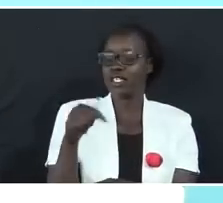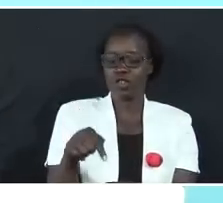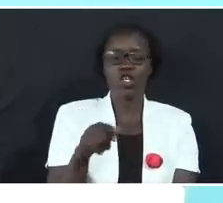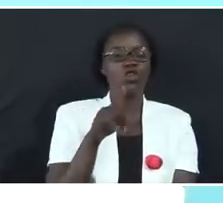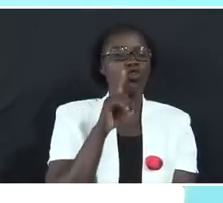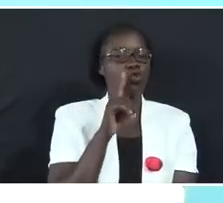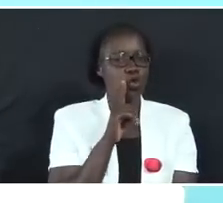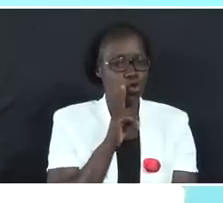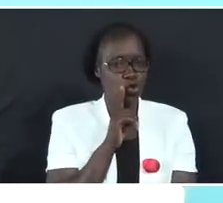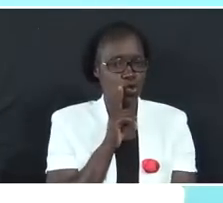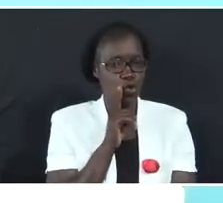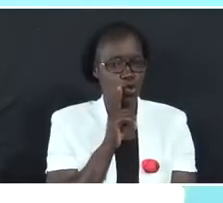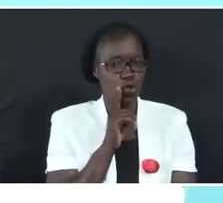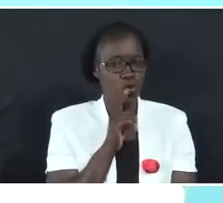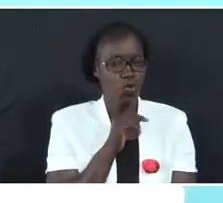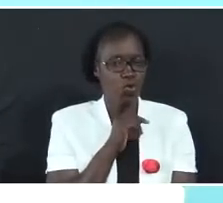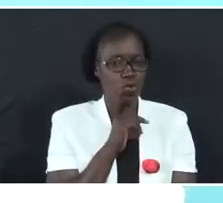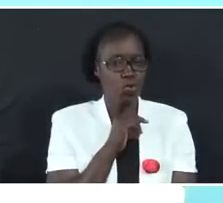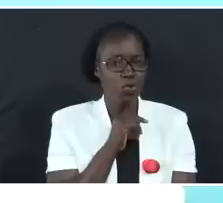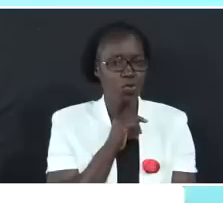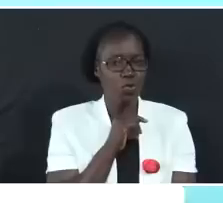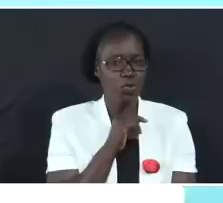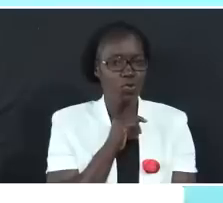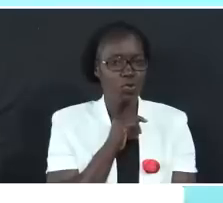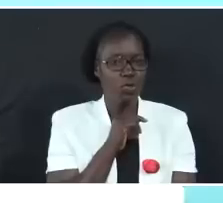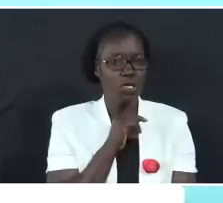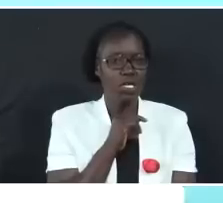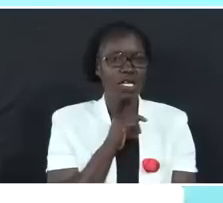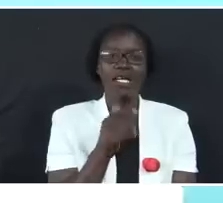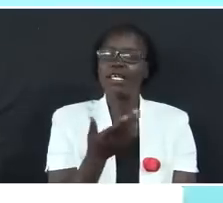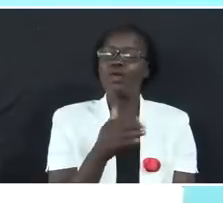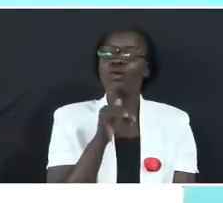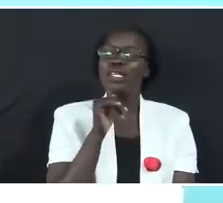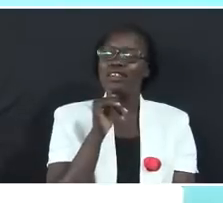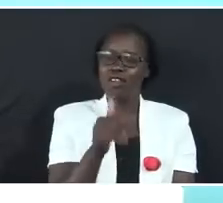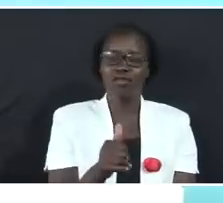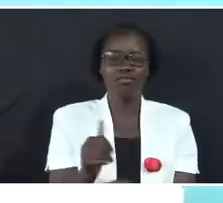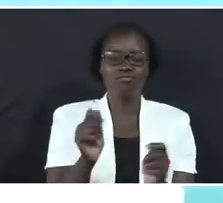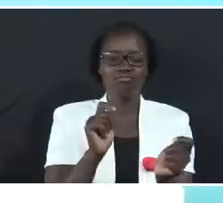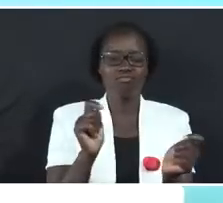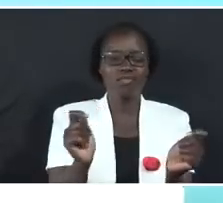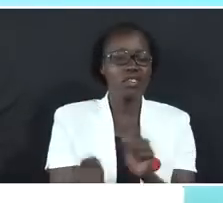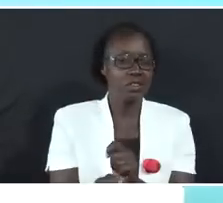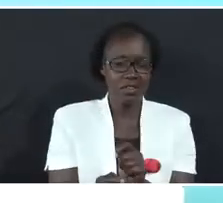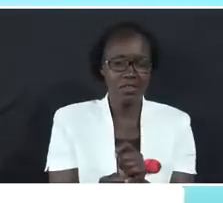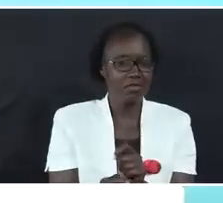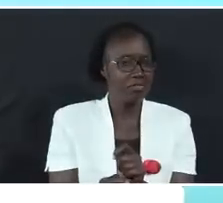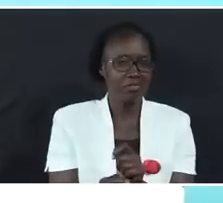today, and forever. He will never change.